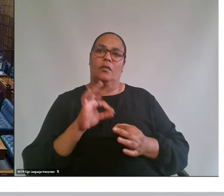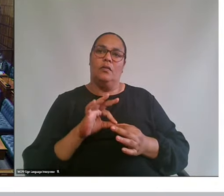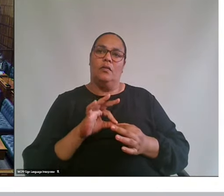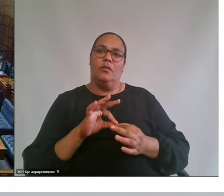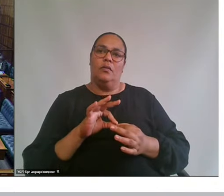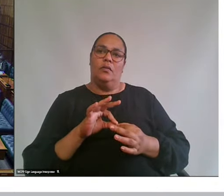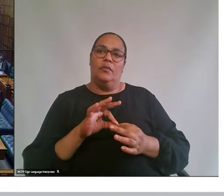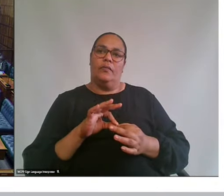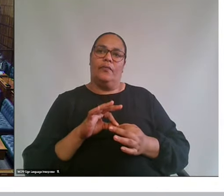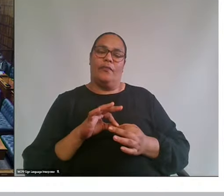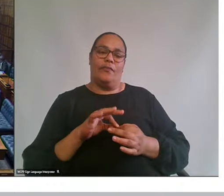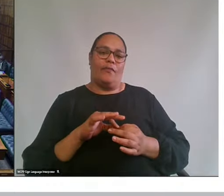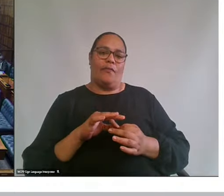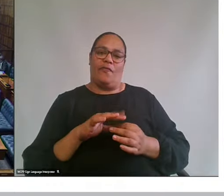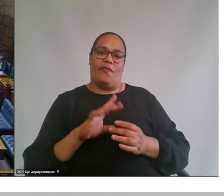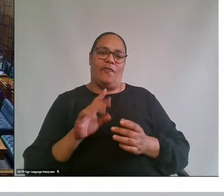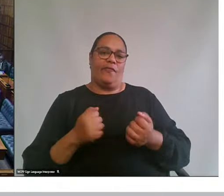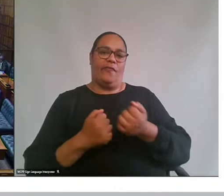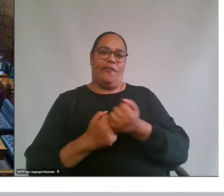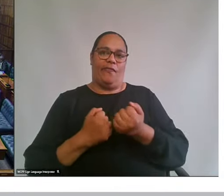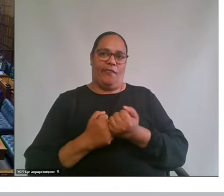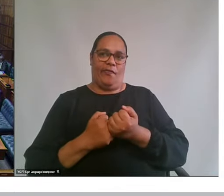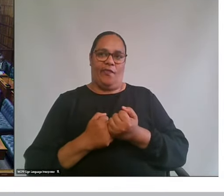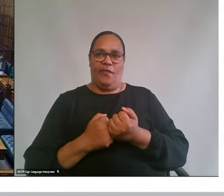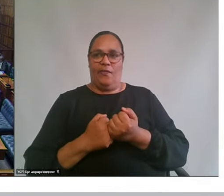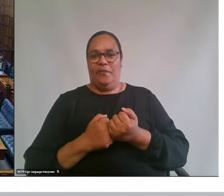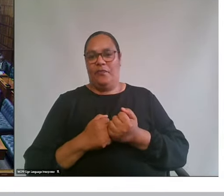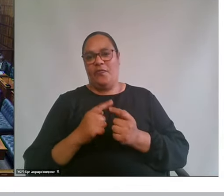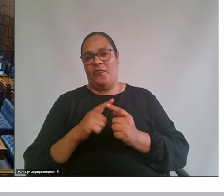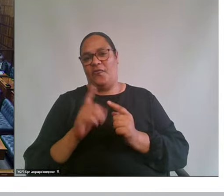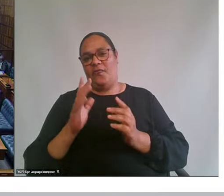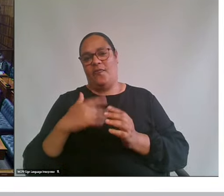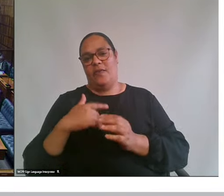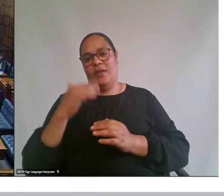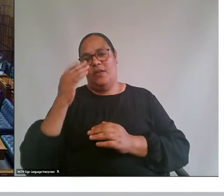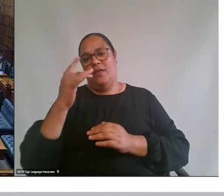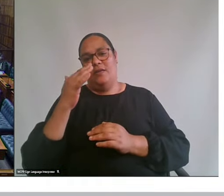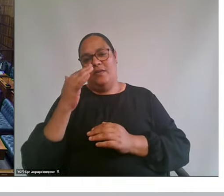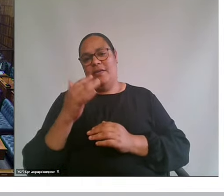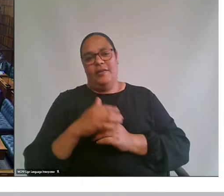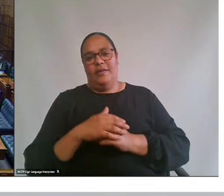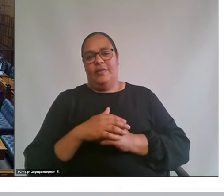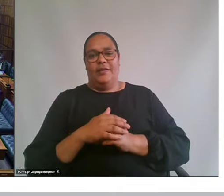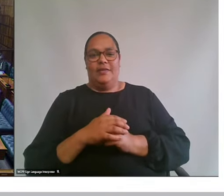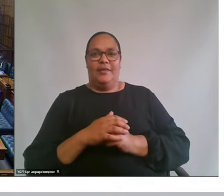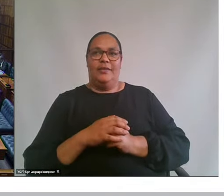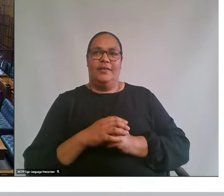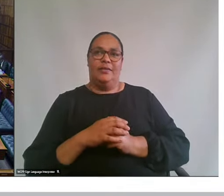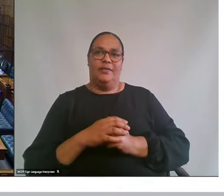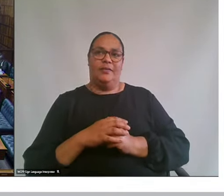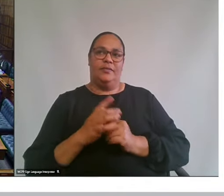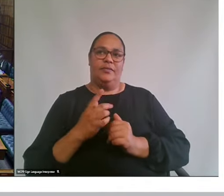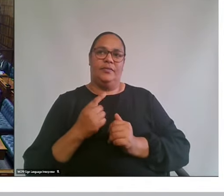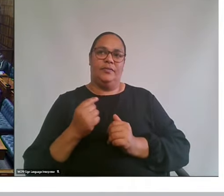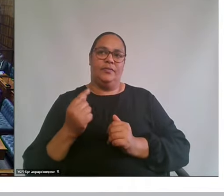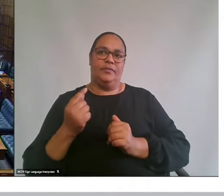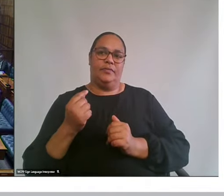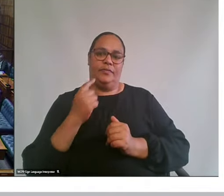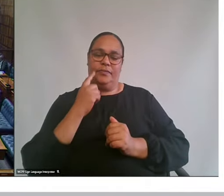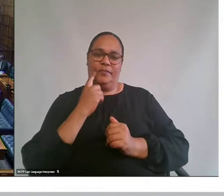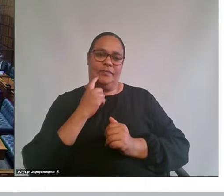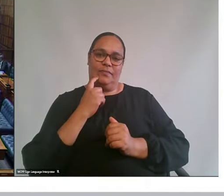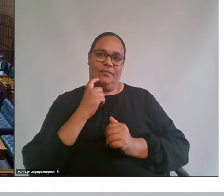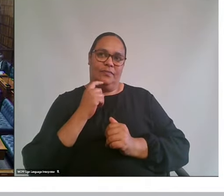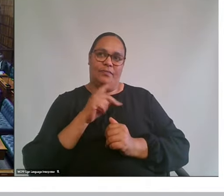municipality for the support and I'm just wondering uh you know when someone would like to sincere to the